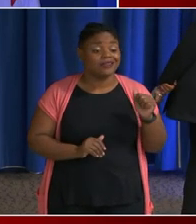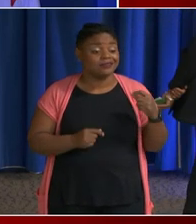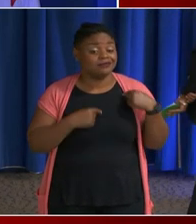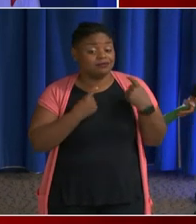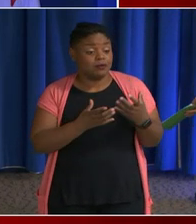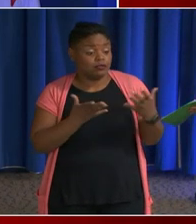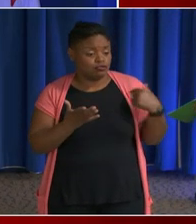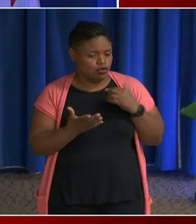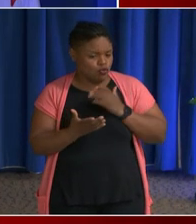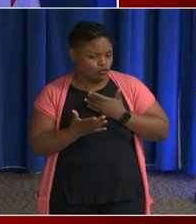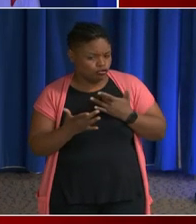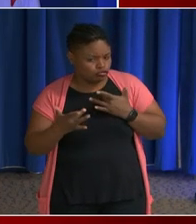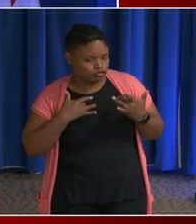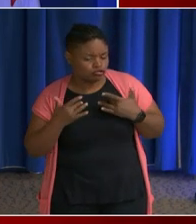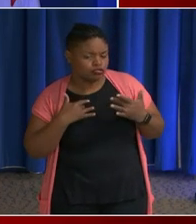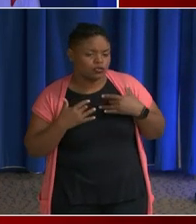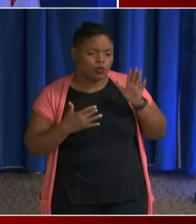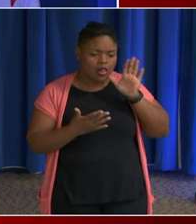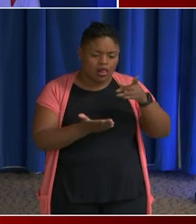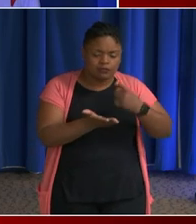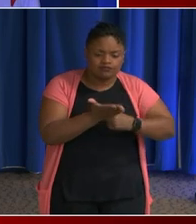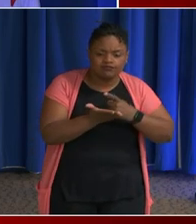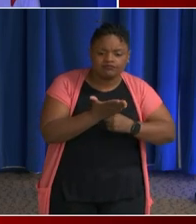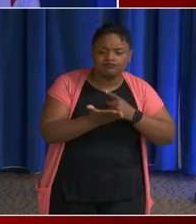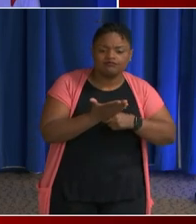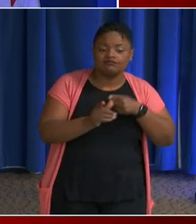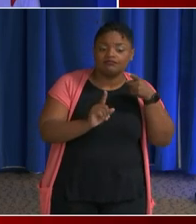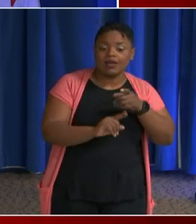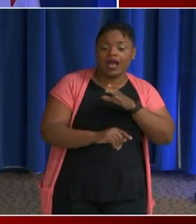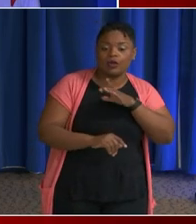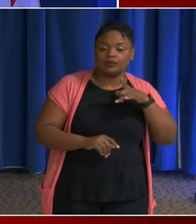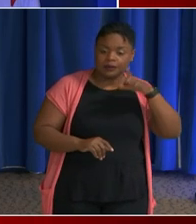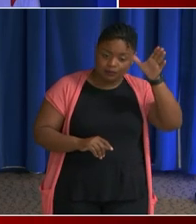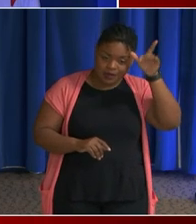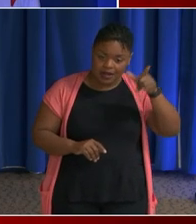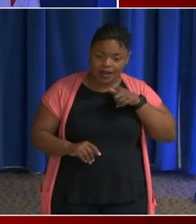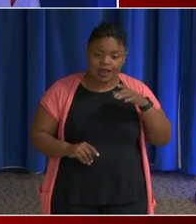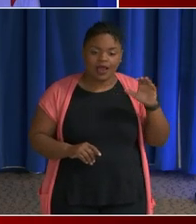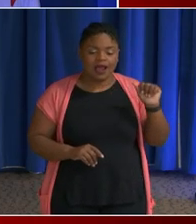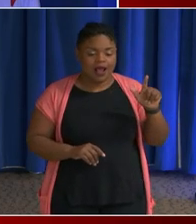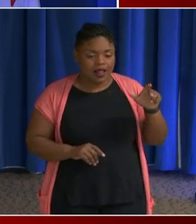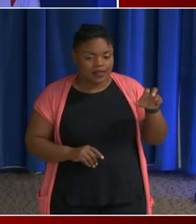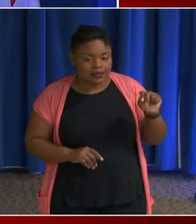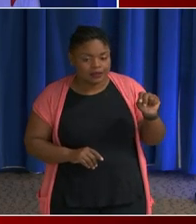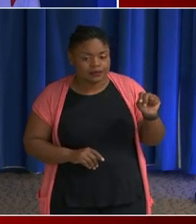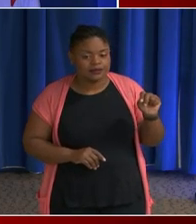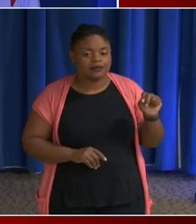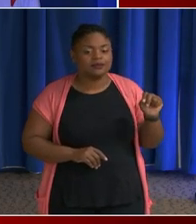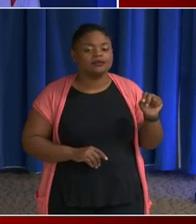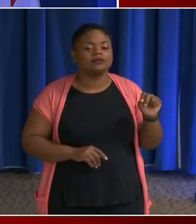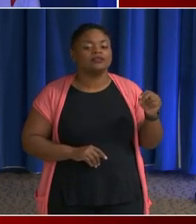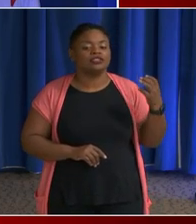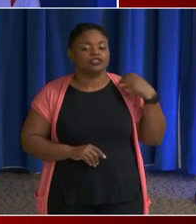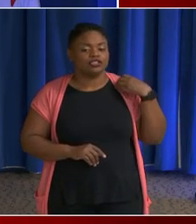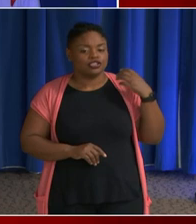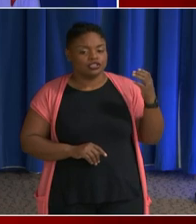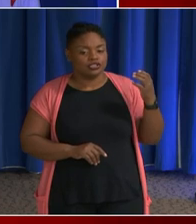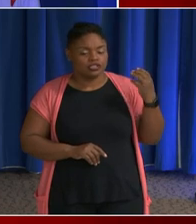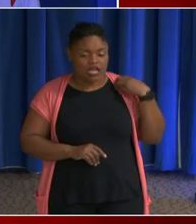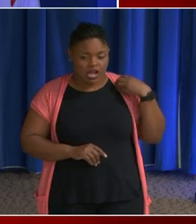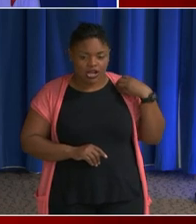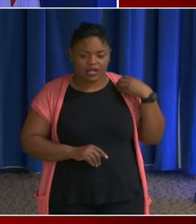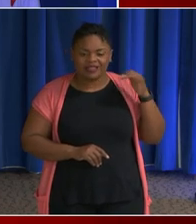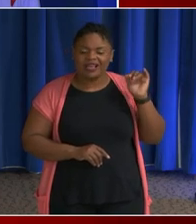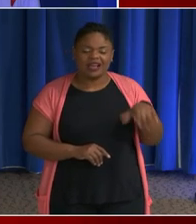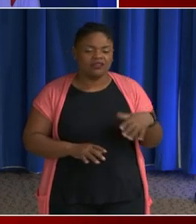we will talk to Councilmember Allen. We will talk to the chairman, and hopefully, because this is being done so quickly under